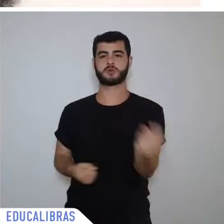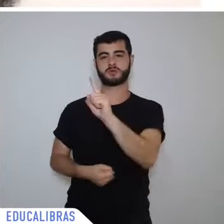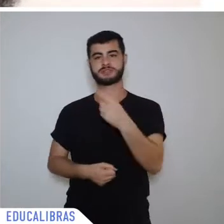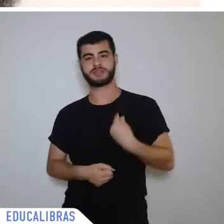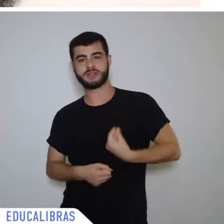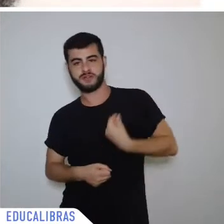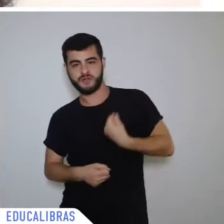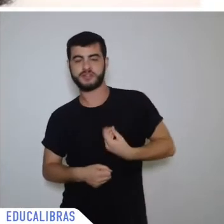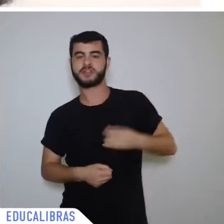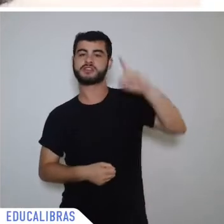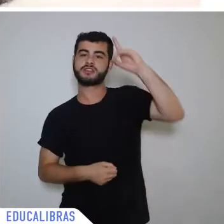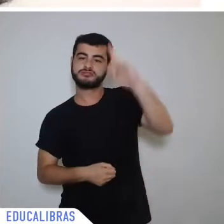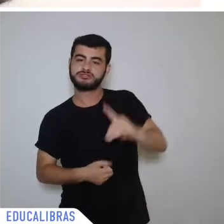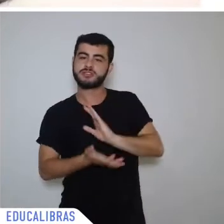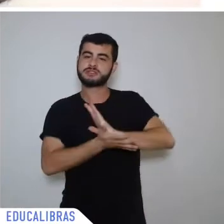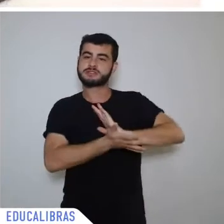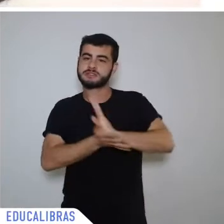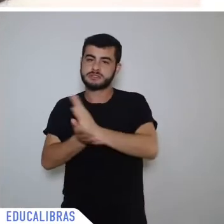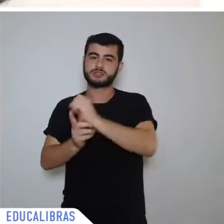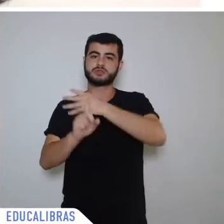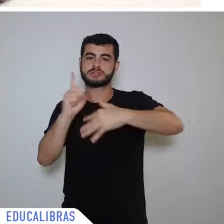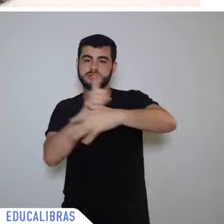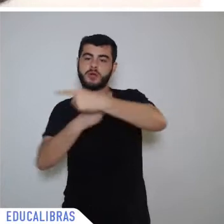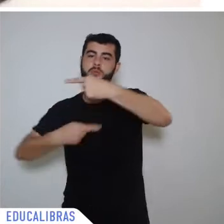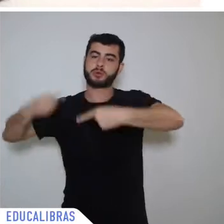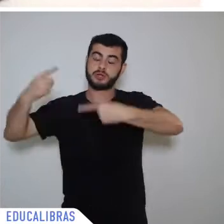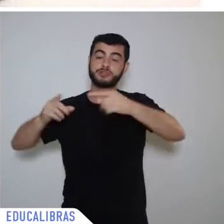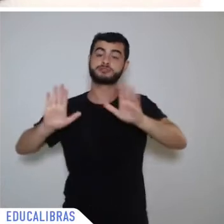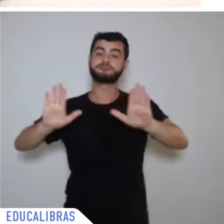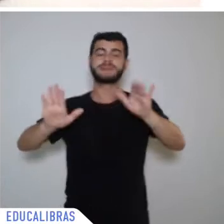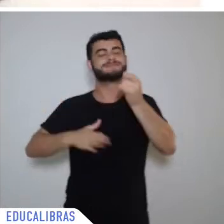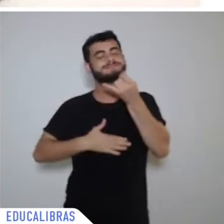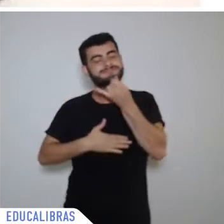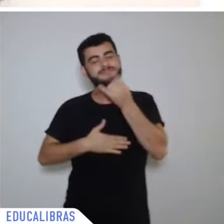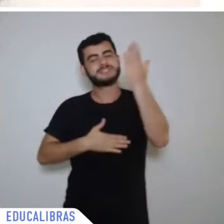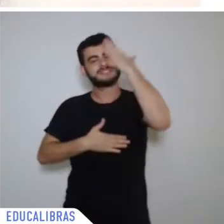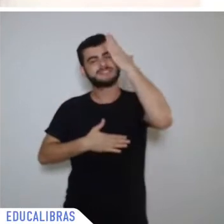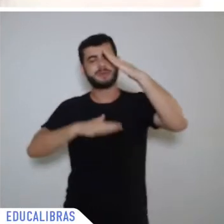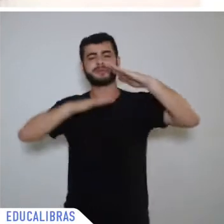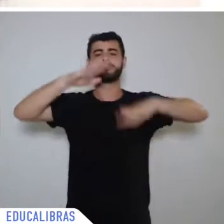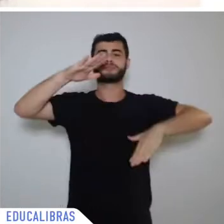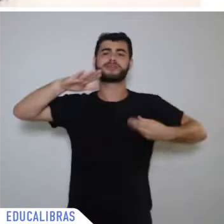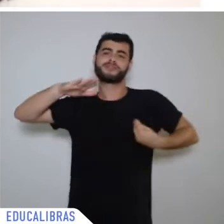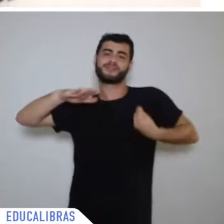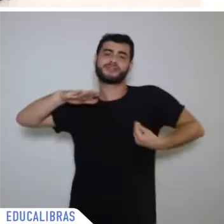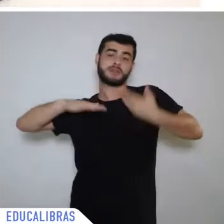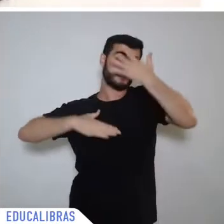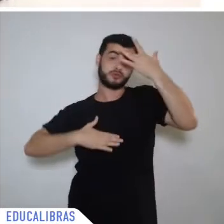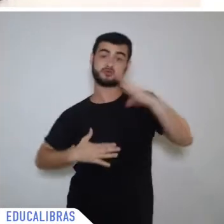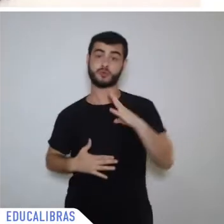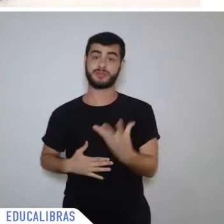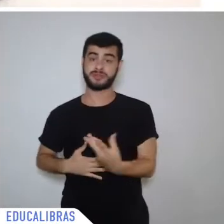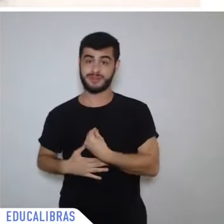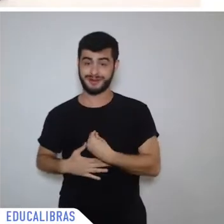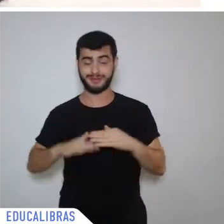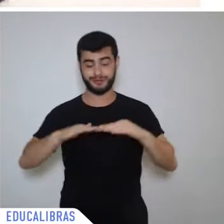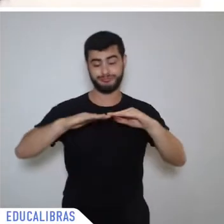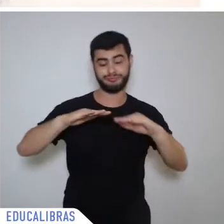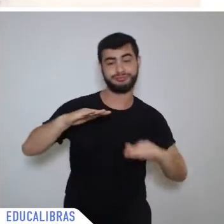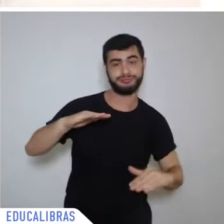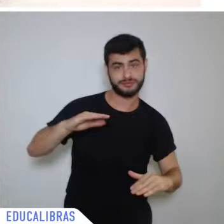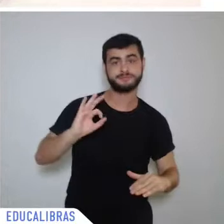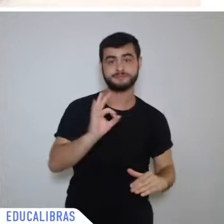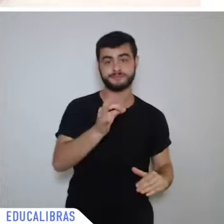gender different people. Sueli talked a lot about the political questions, and we have a very low